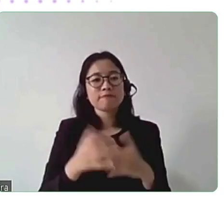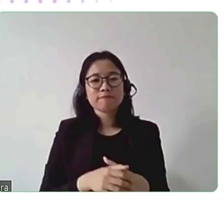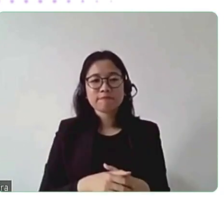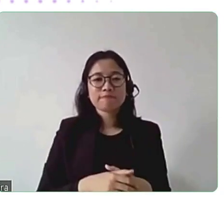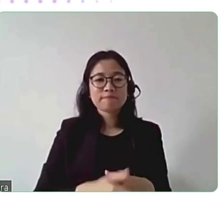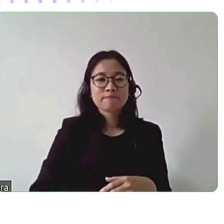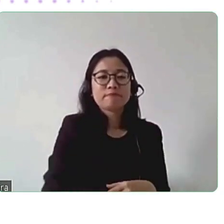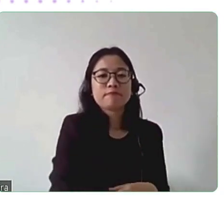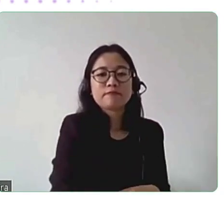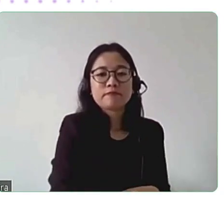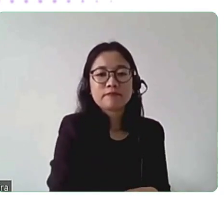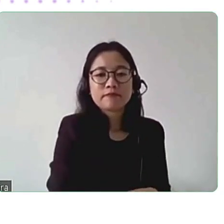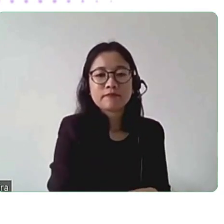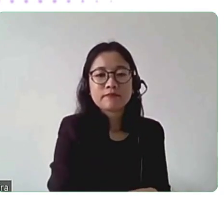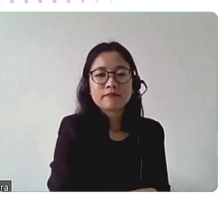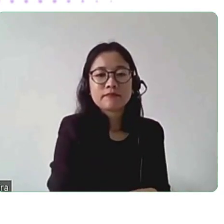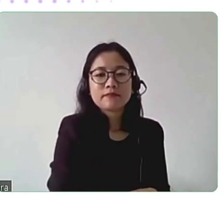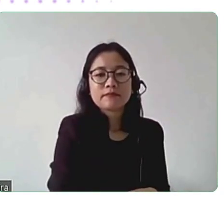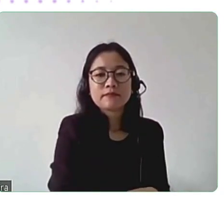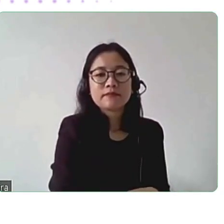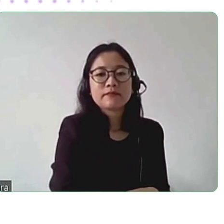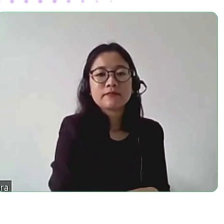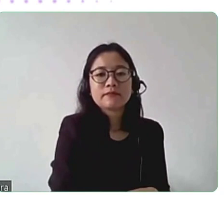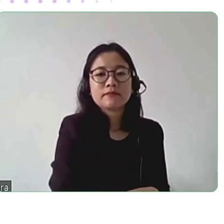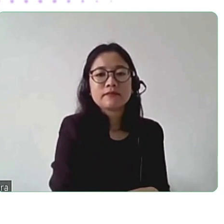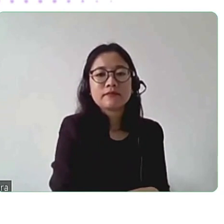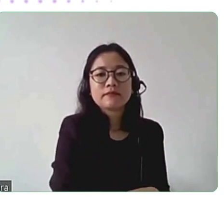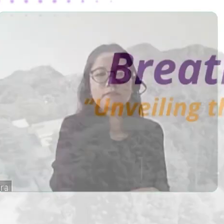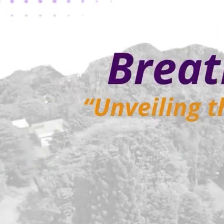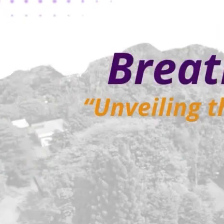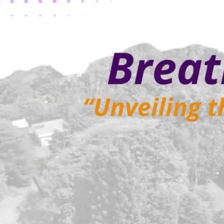and moderate this session. Over to you, Mr. Pibo.